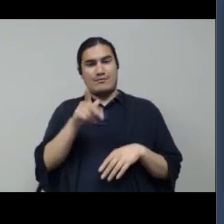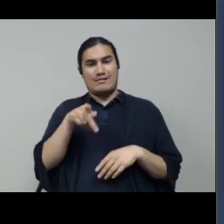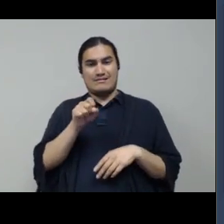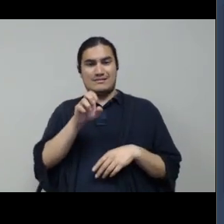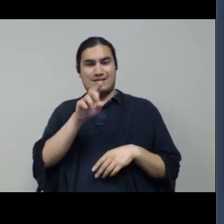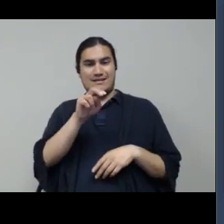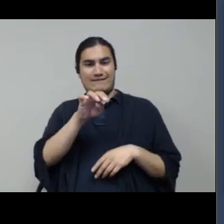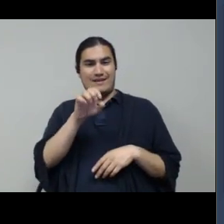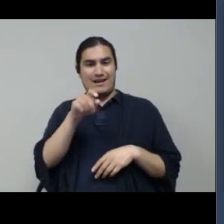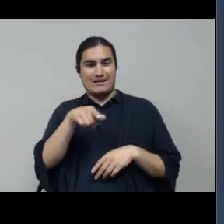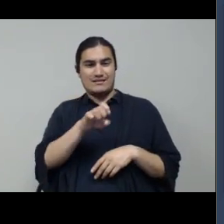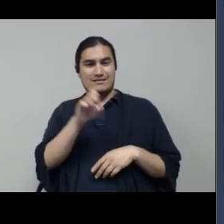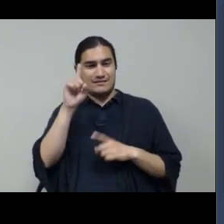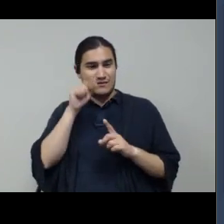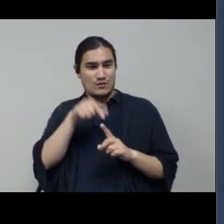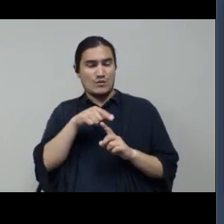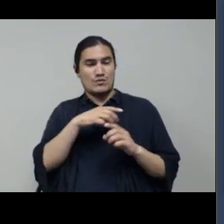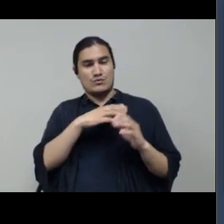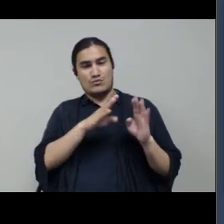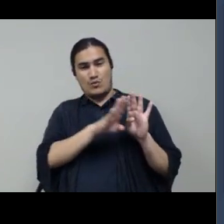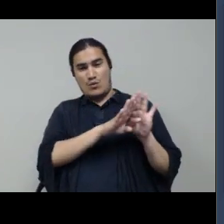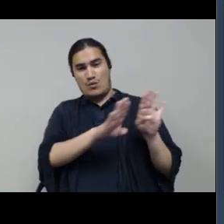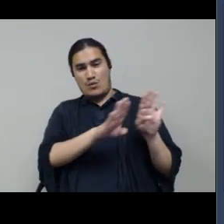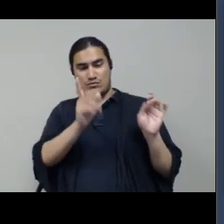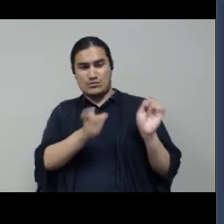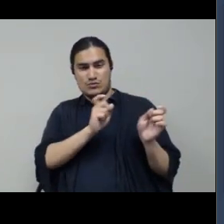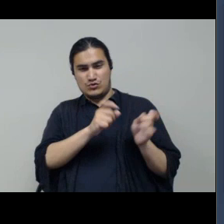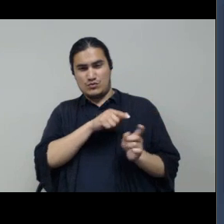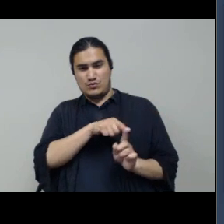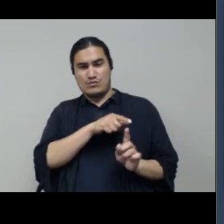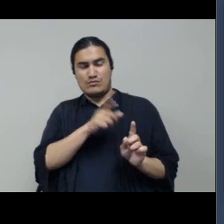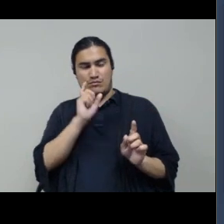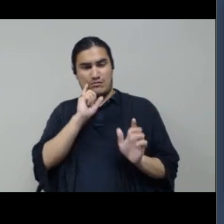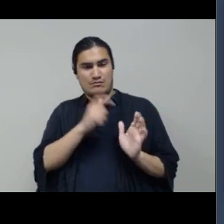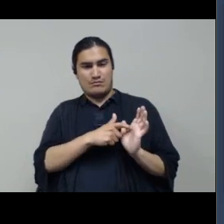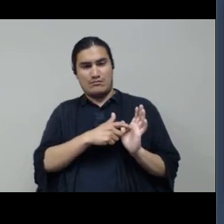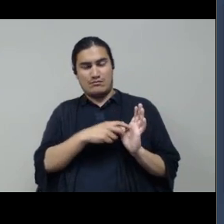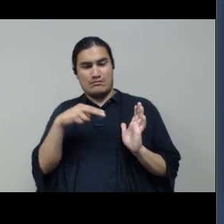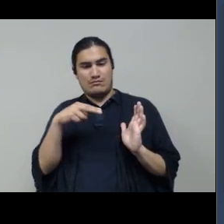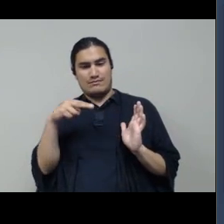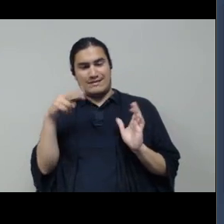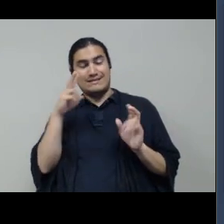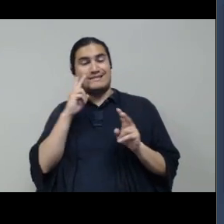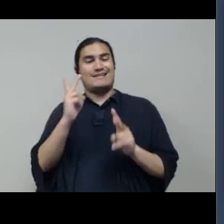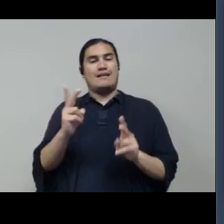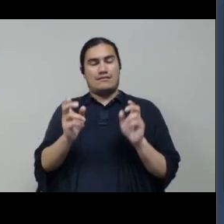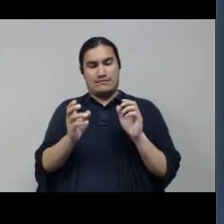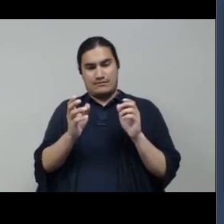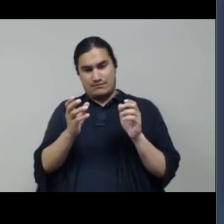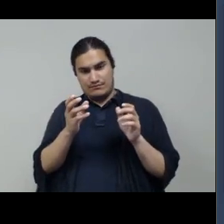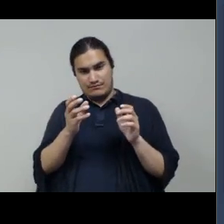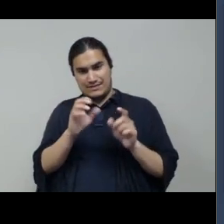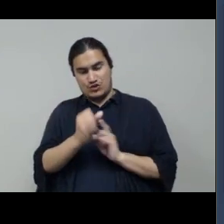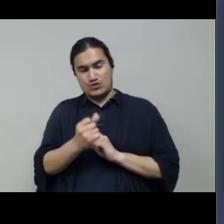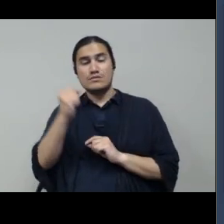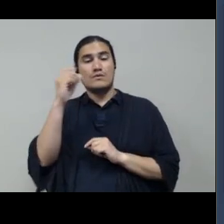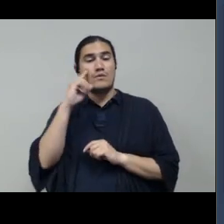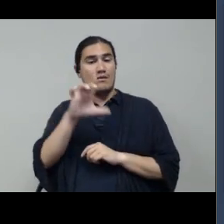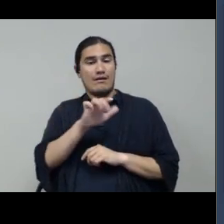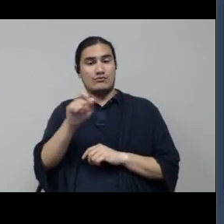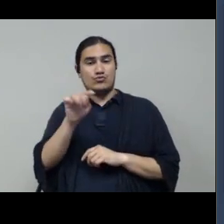to the redesign of the retaining wall associated with change in site conditions. In April of 2021, Caltrans discovered